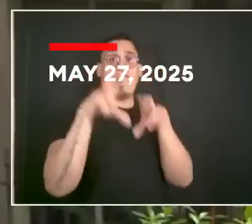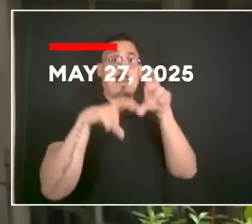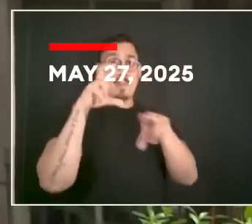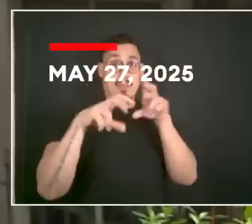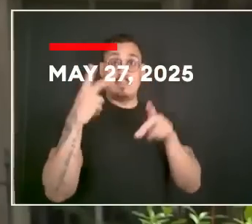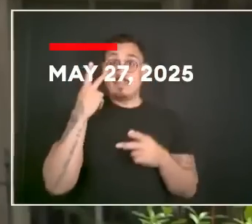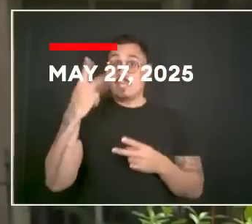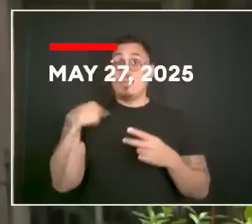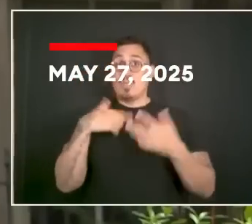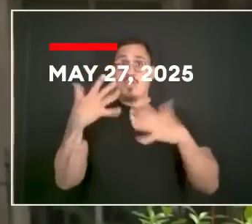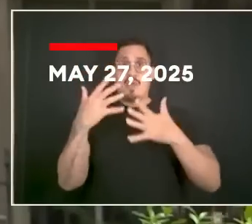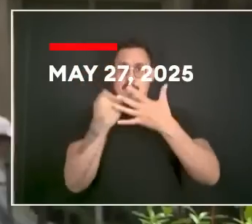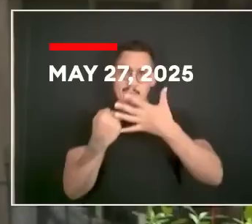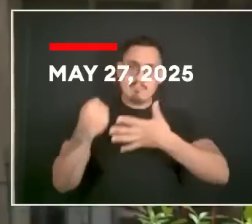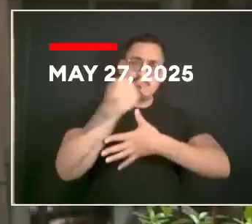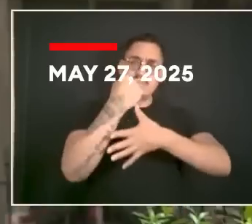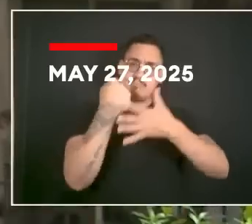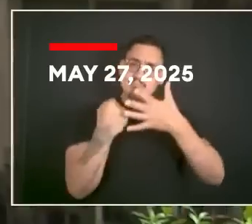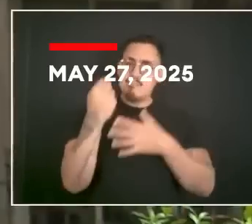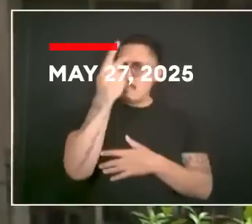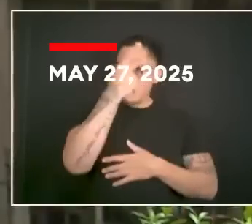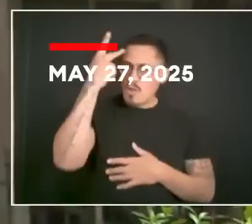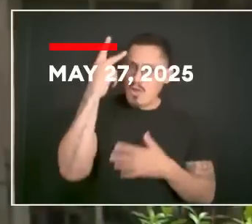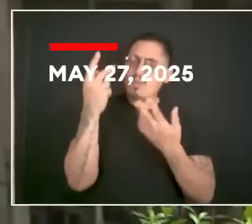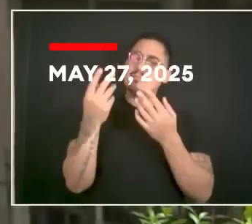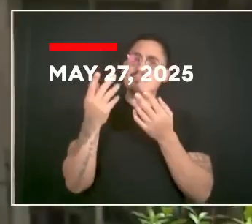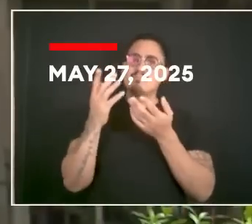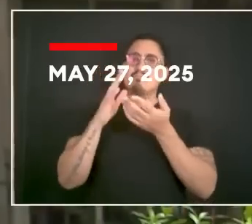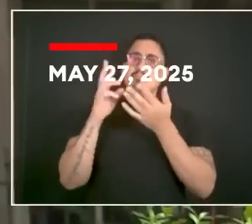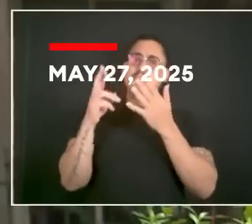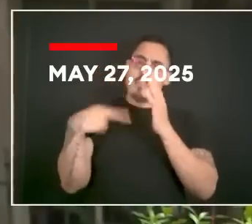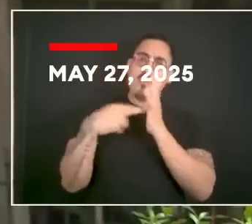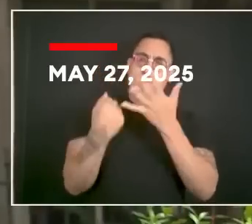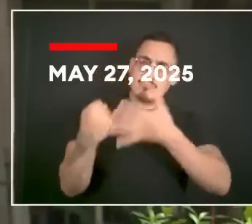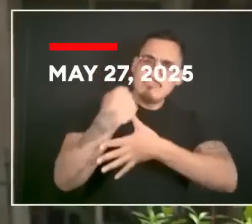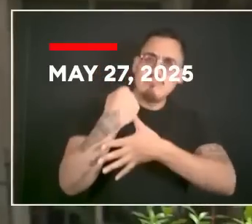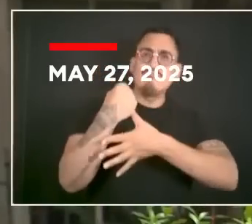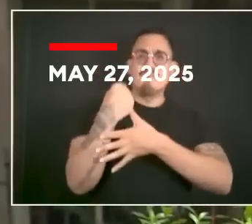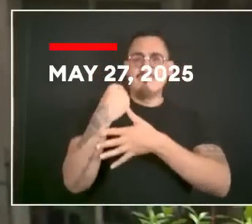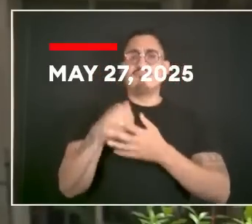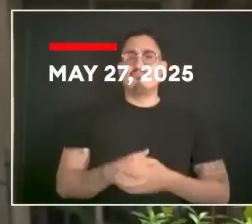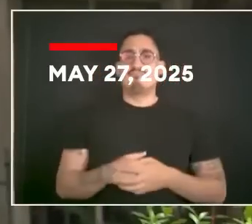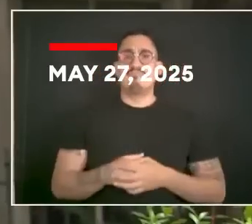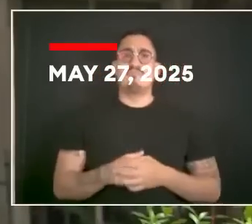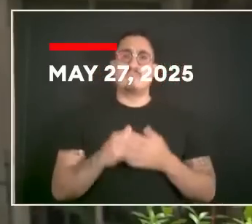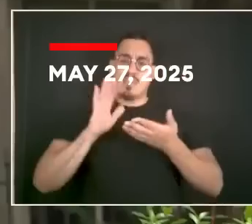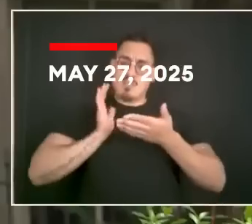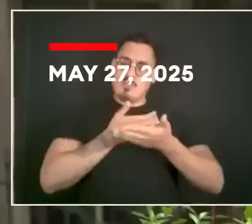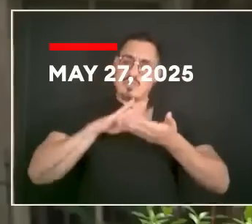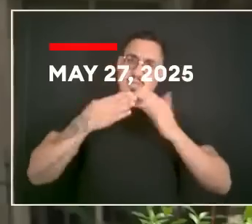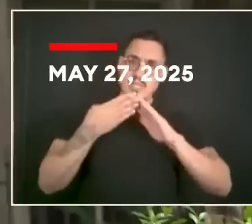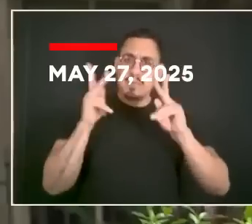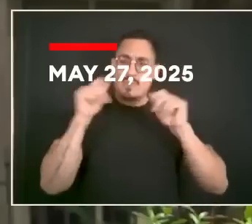role in the peacefulness of our communities, where people can gather and really not